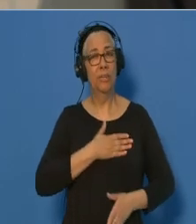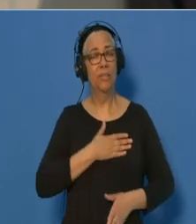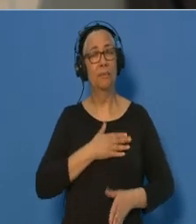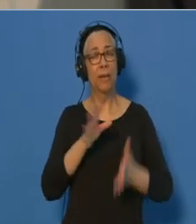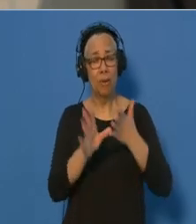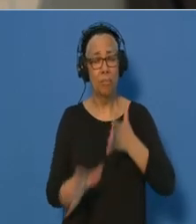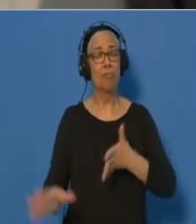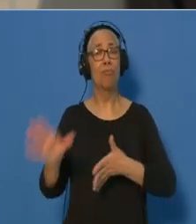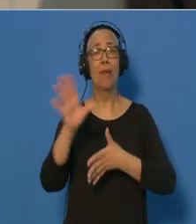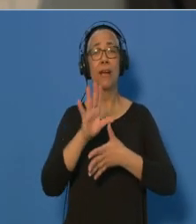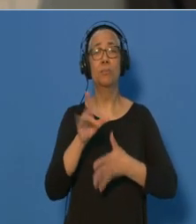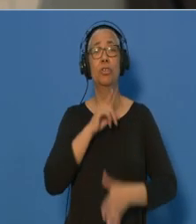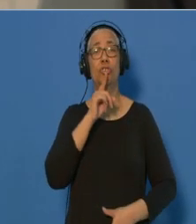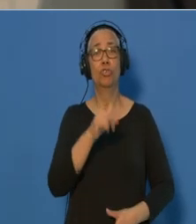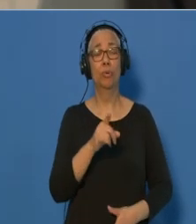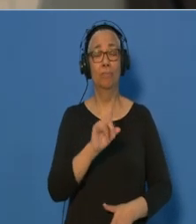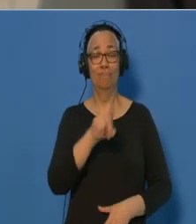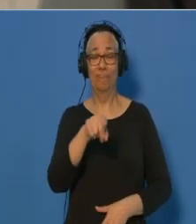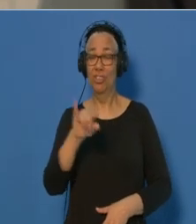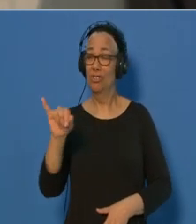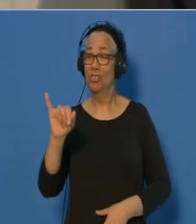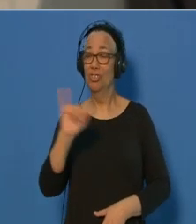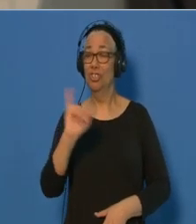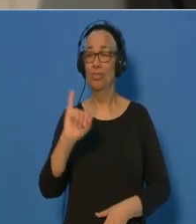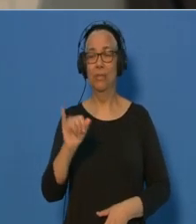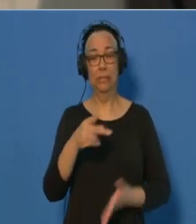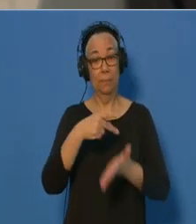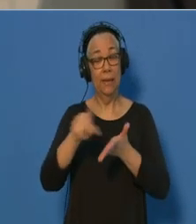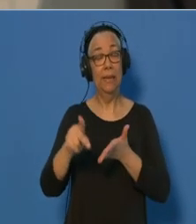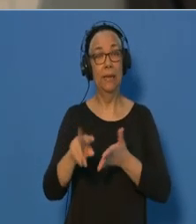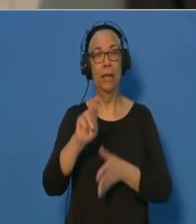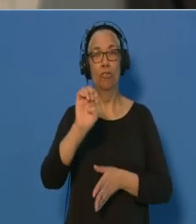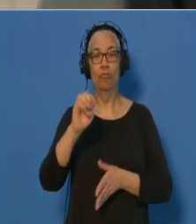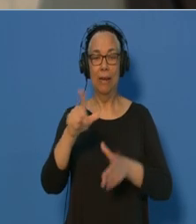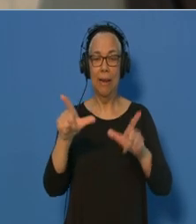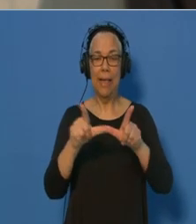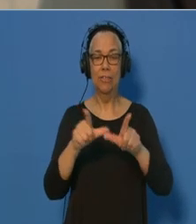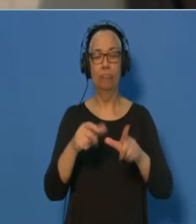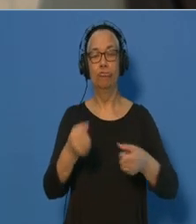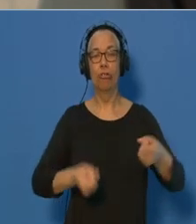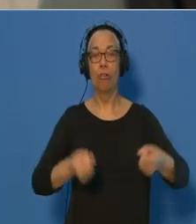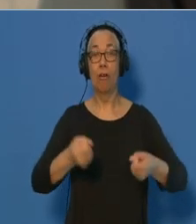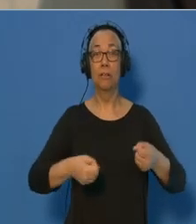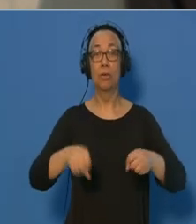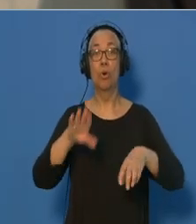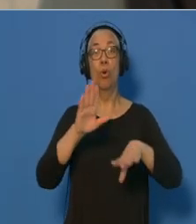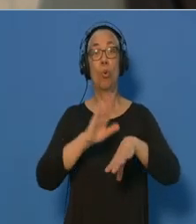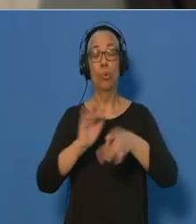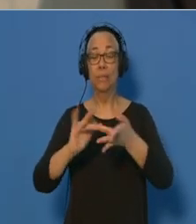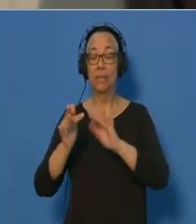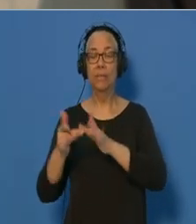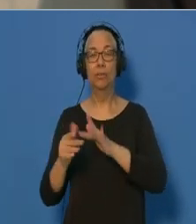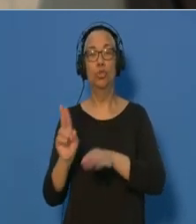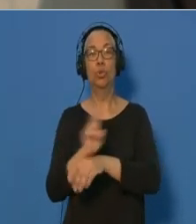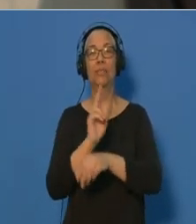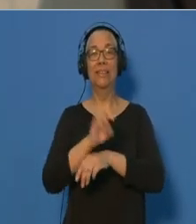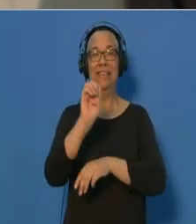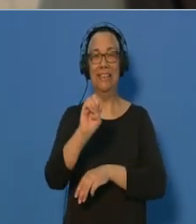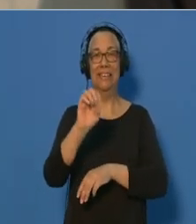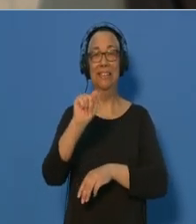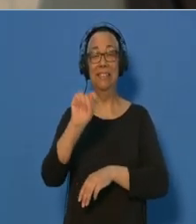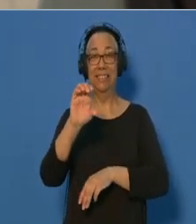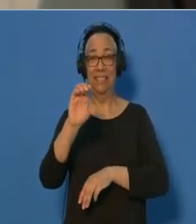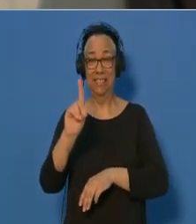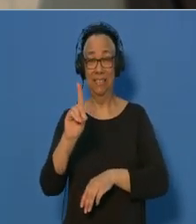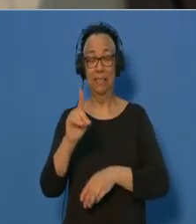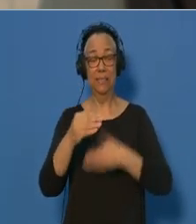their insurance policy is paid and to relicense their vehicles online using the eTCD system,